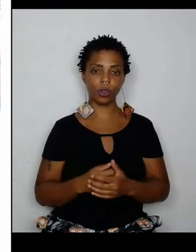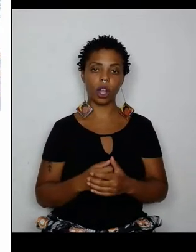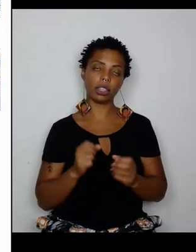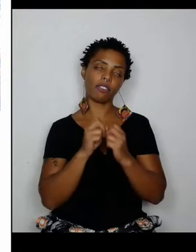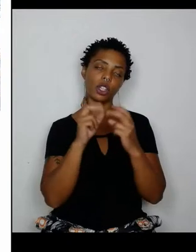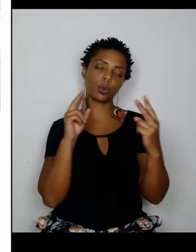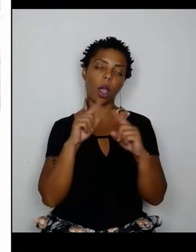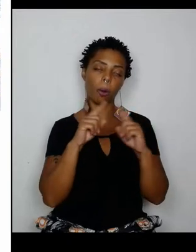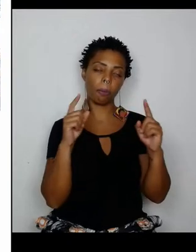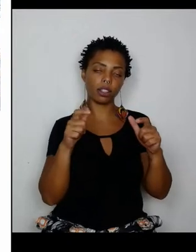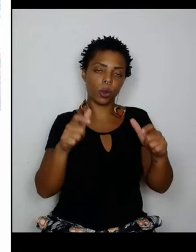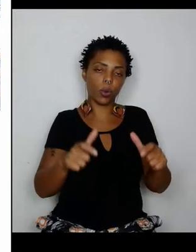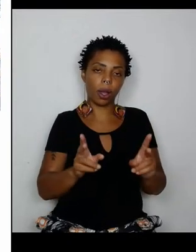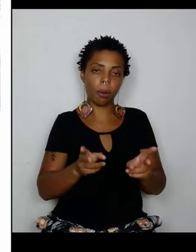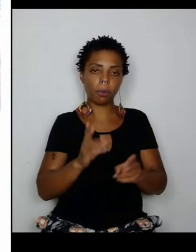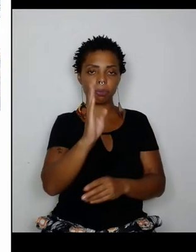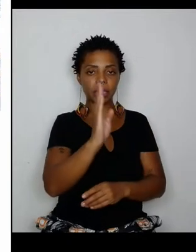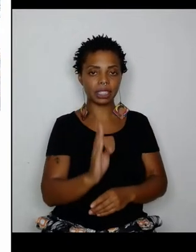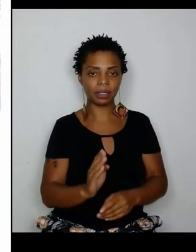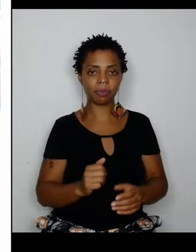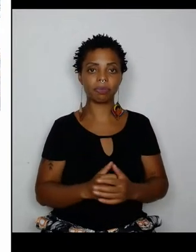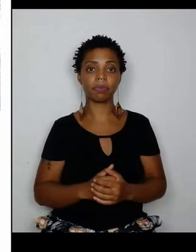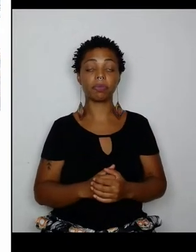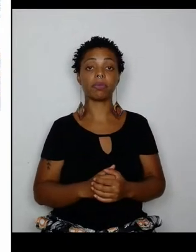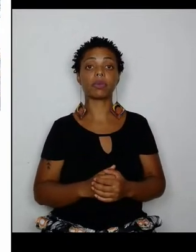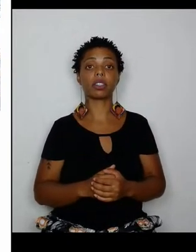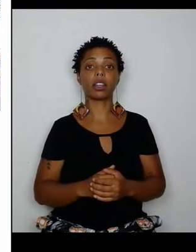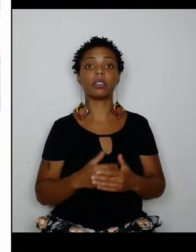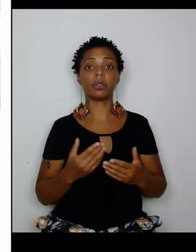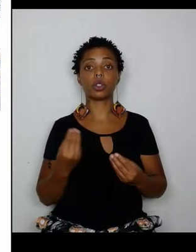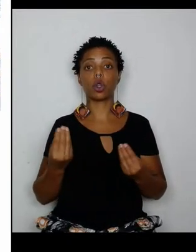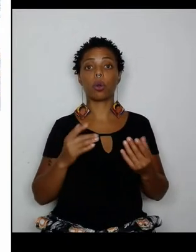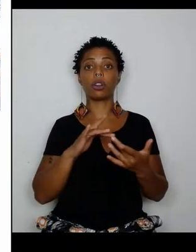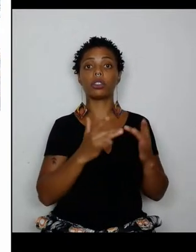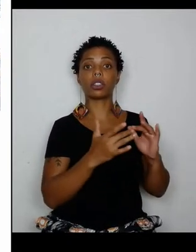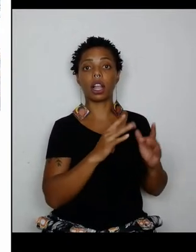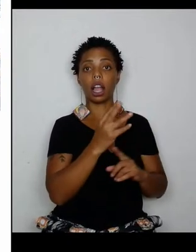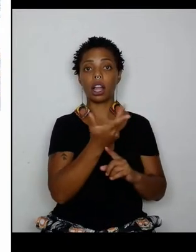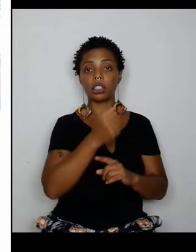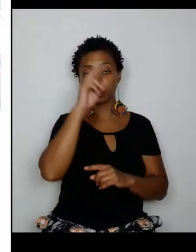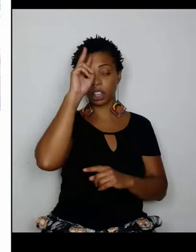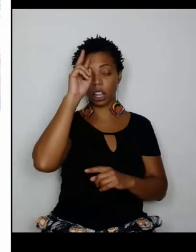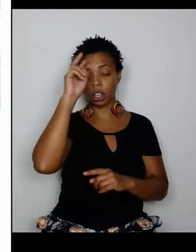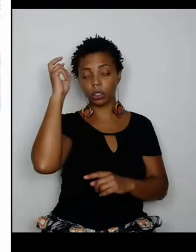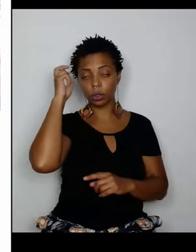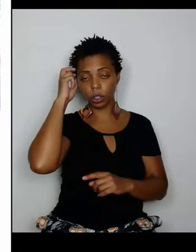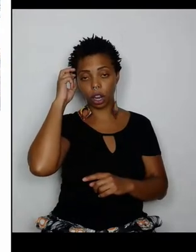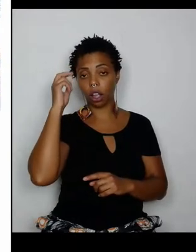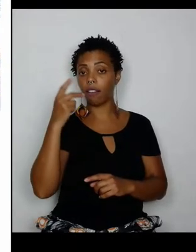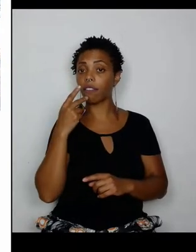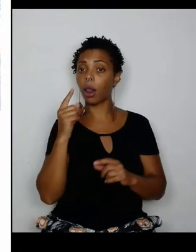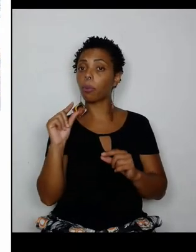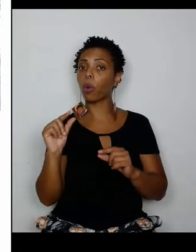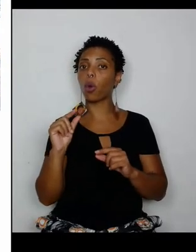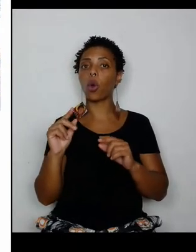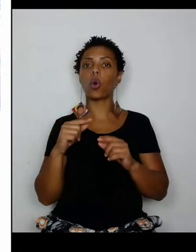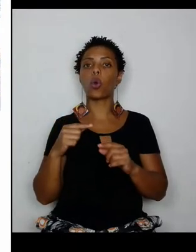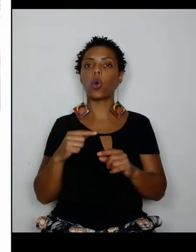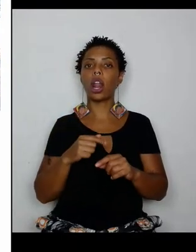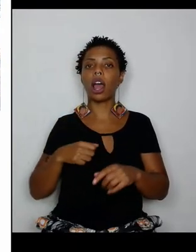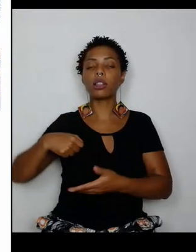american art history and culture have been underexplored in scholarship similarly as i and others have noted